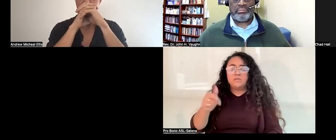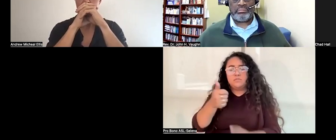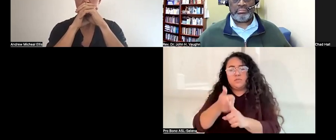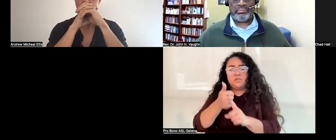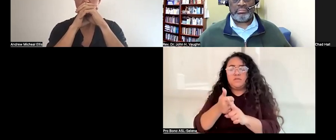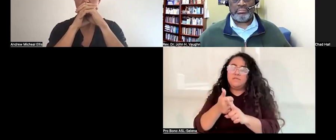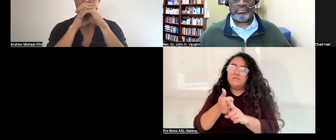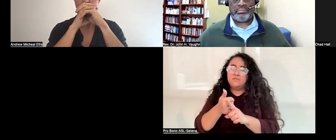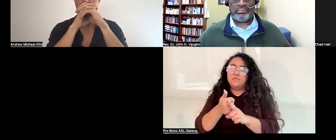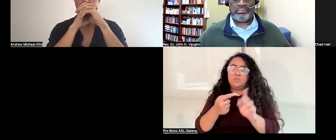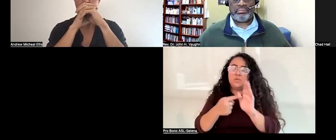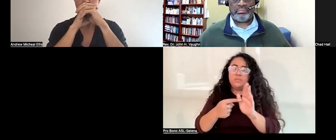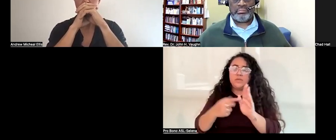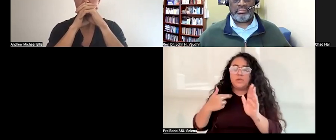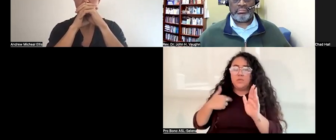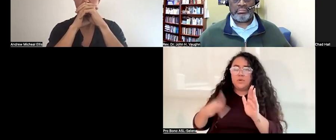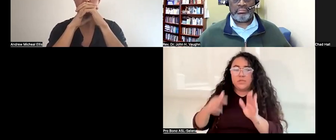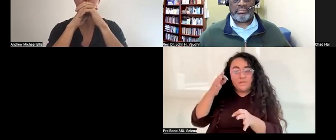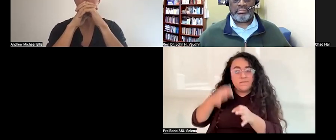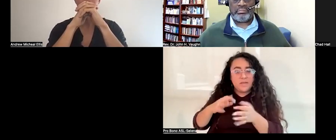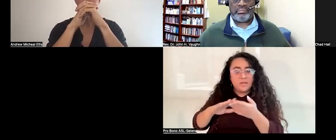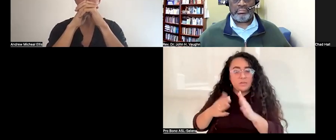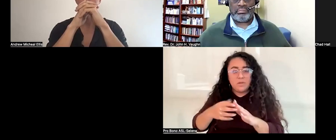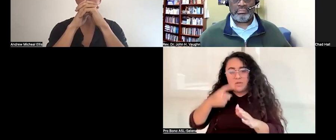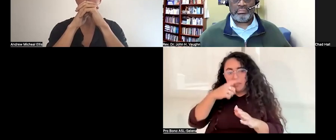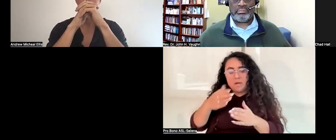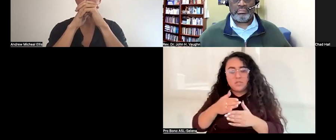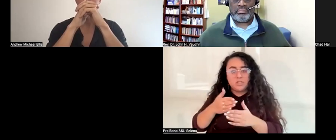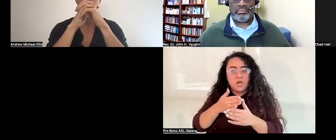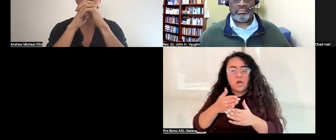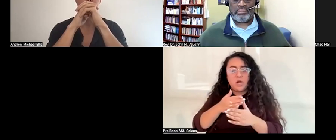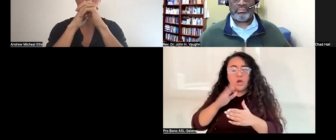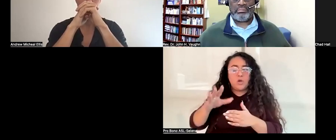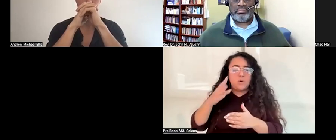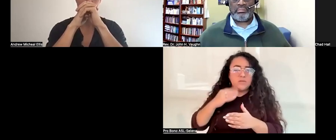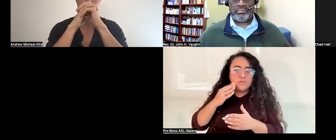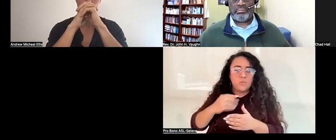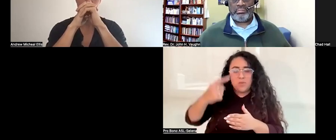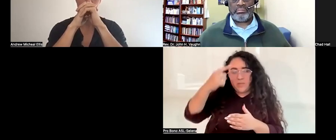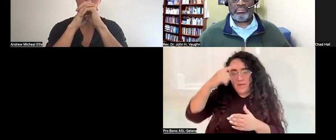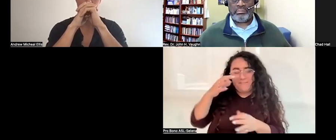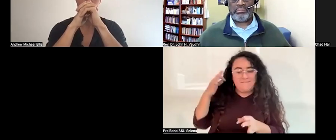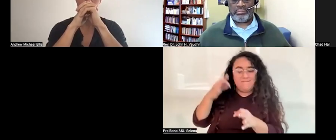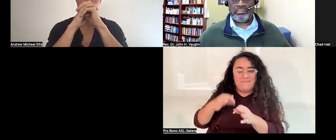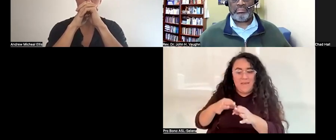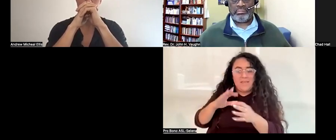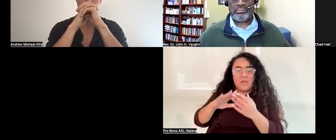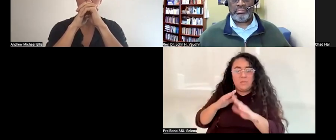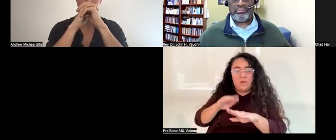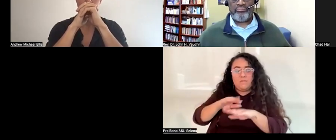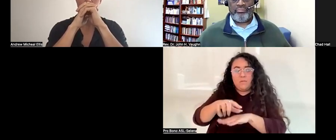faith community. Can you share what you believe the role of faith communities are in this situation, what they should be?